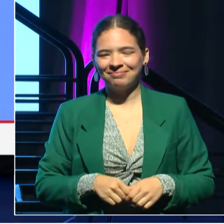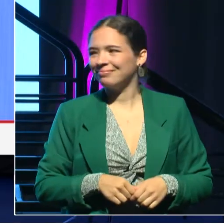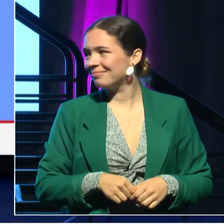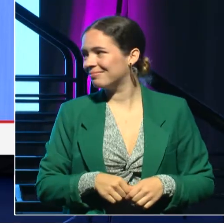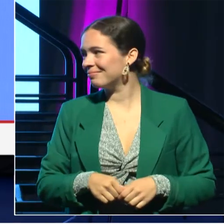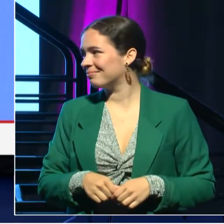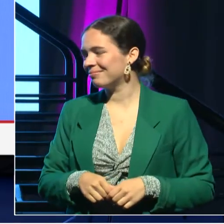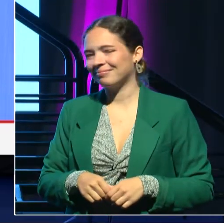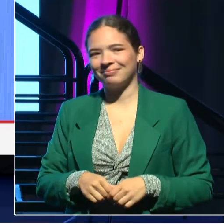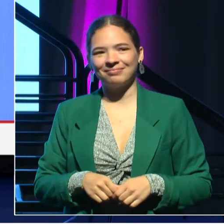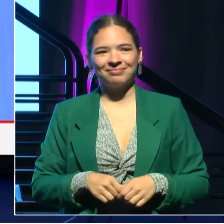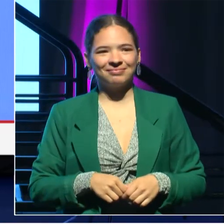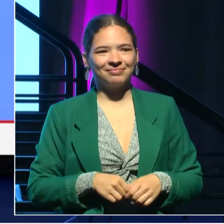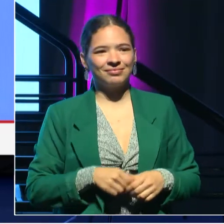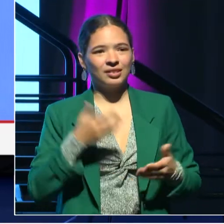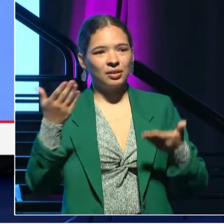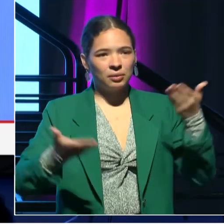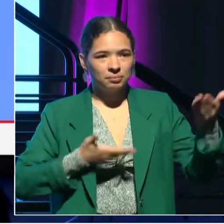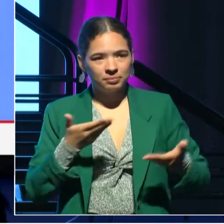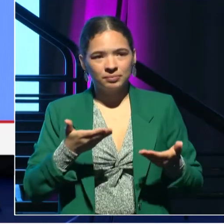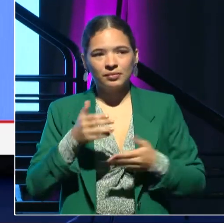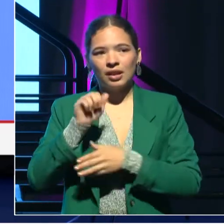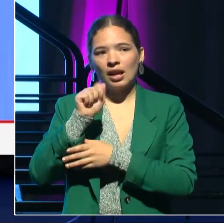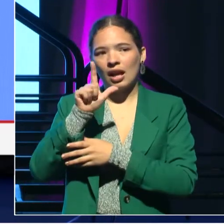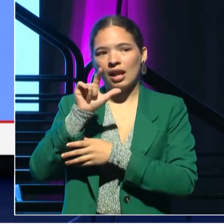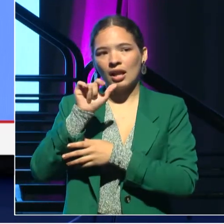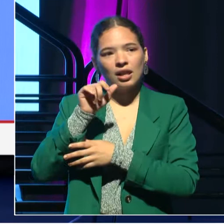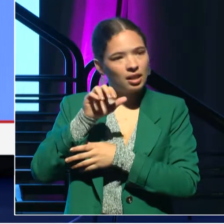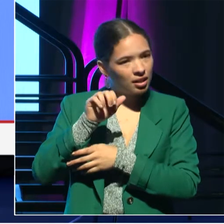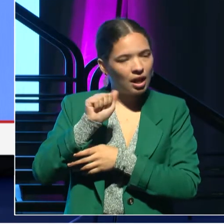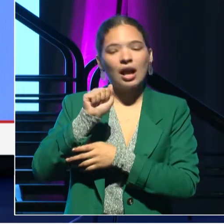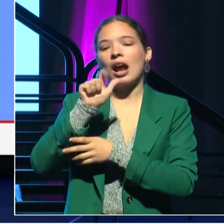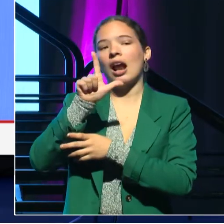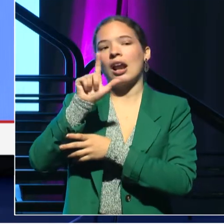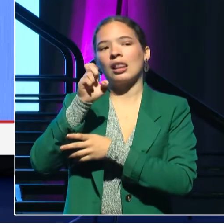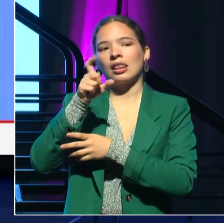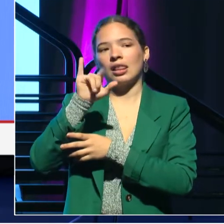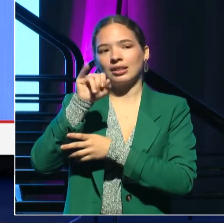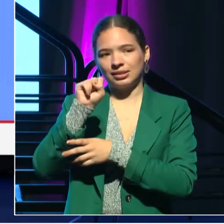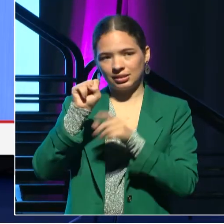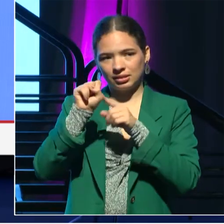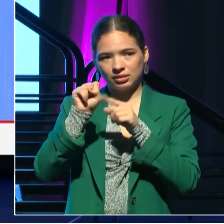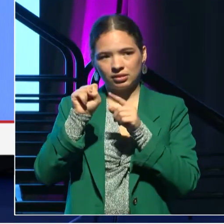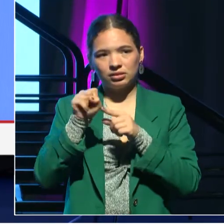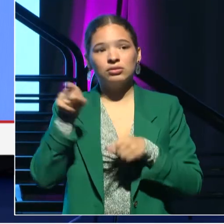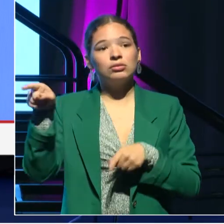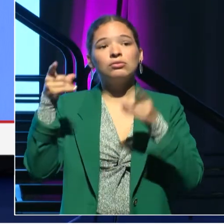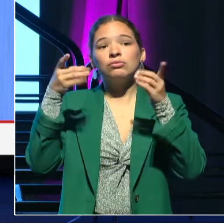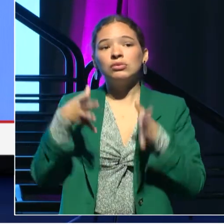Please welcome to the stage at this time, Alexis Squire, Director, Serve DC.